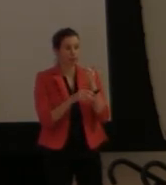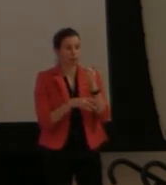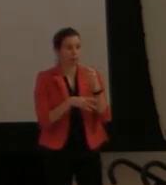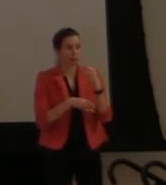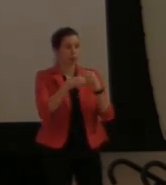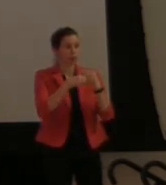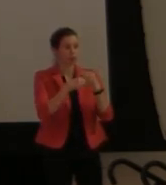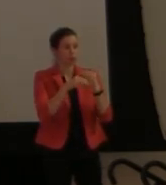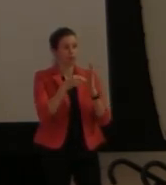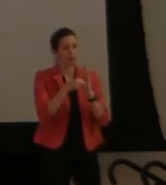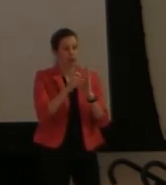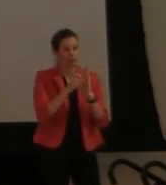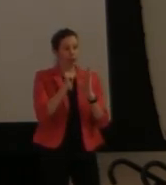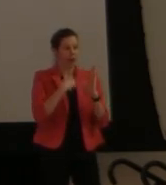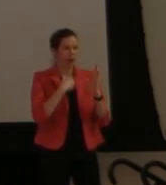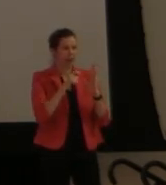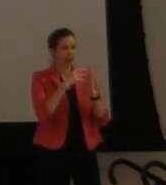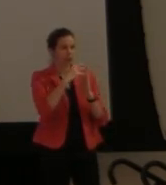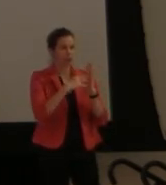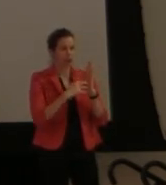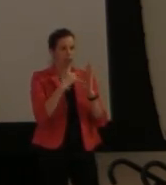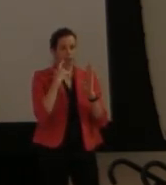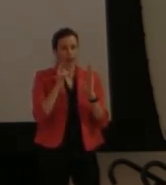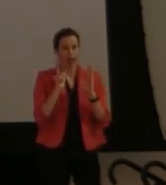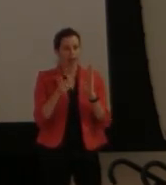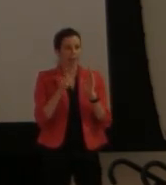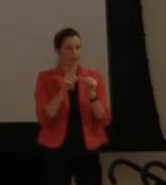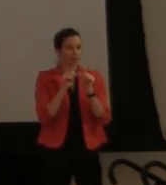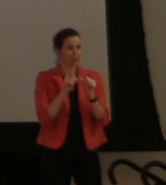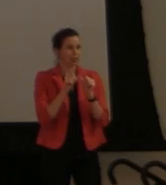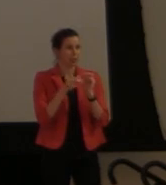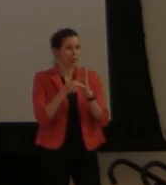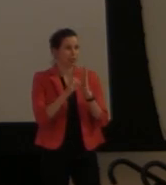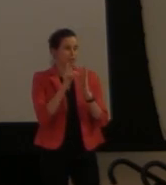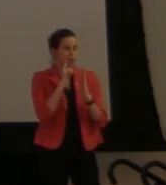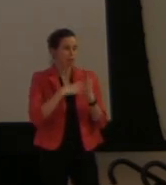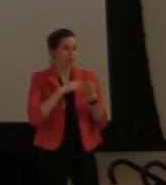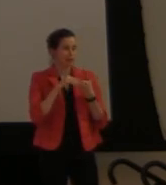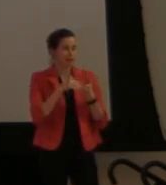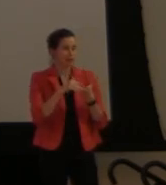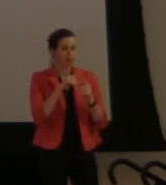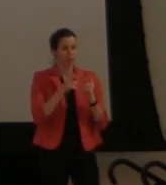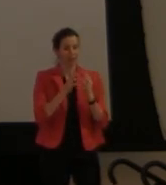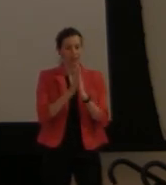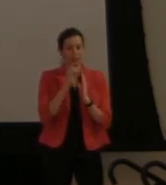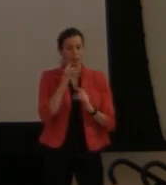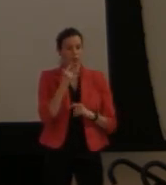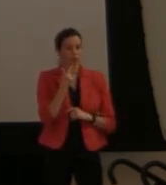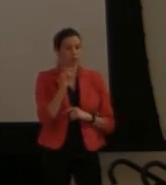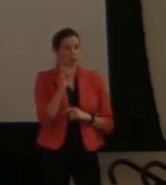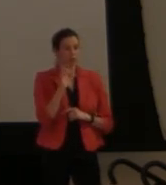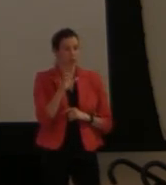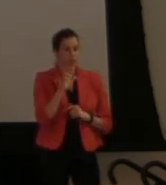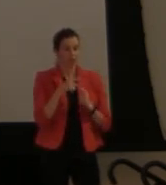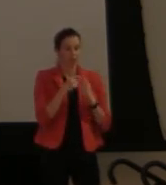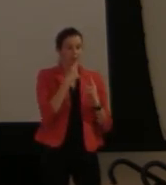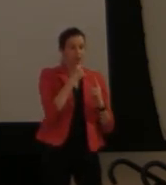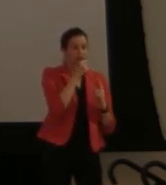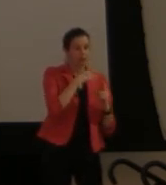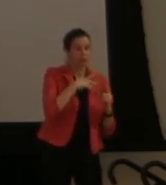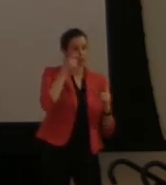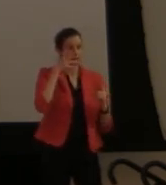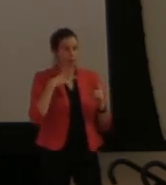just had to fill this out because I needed continuing review for my study. So it asks for gender and then gives you the options females,